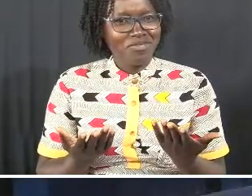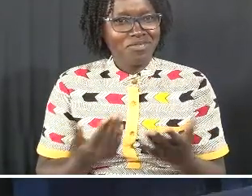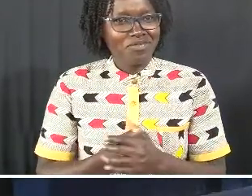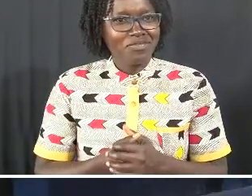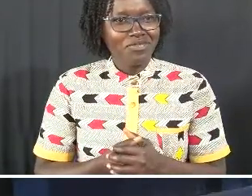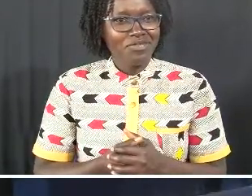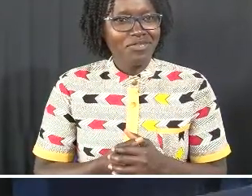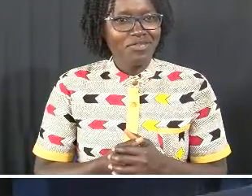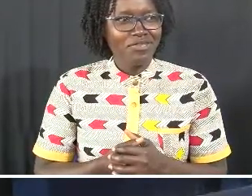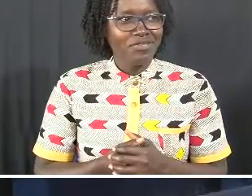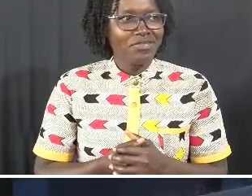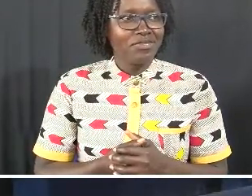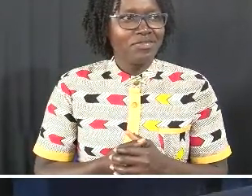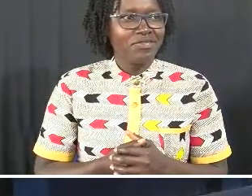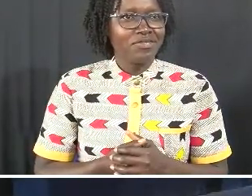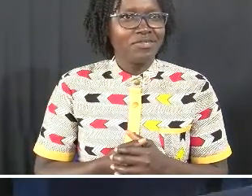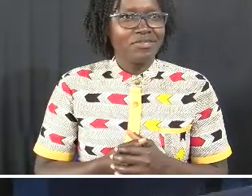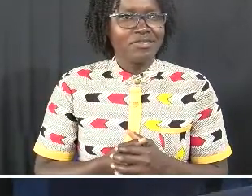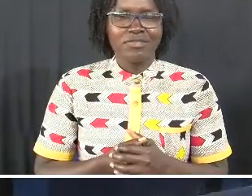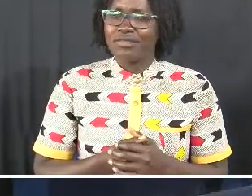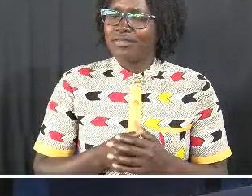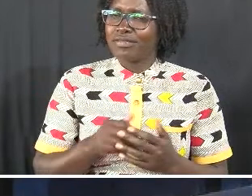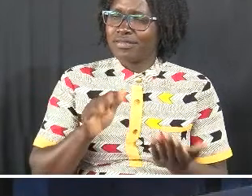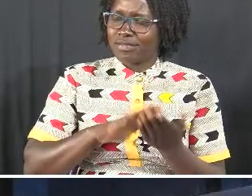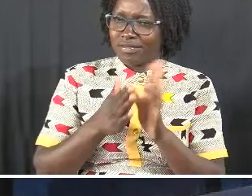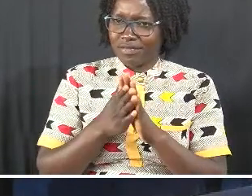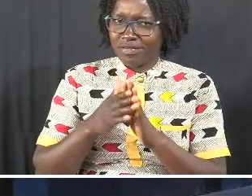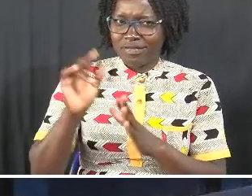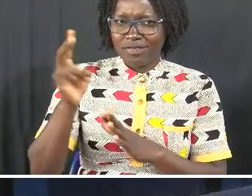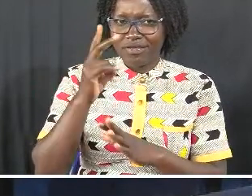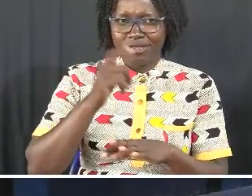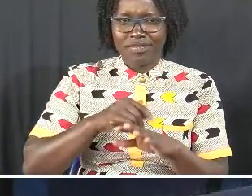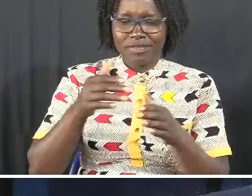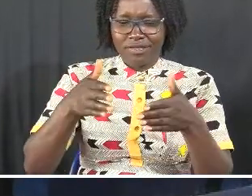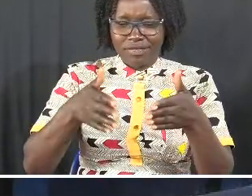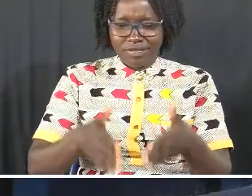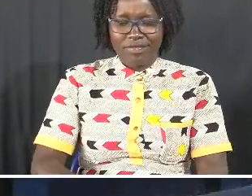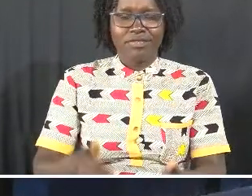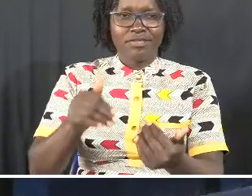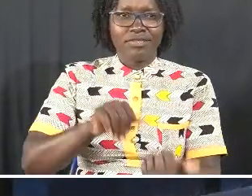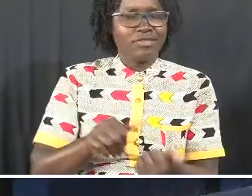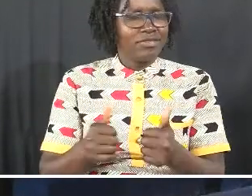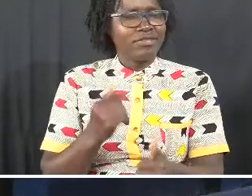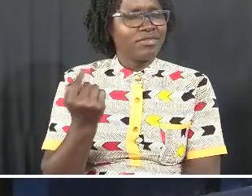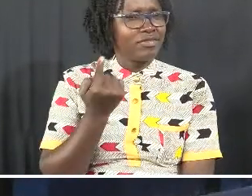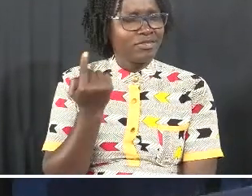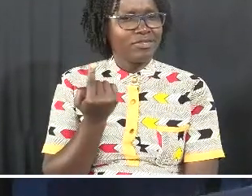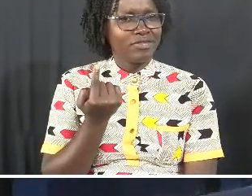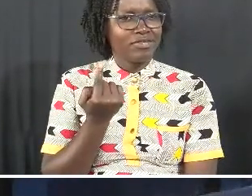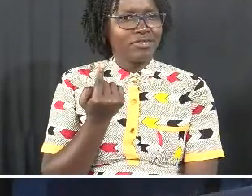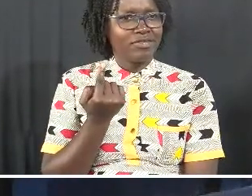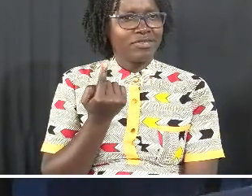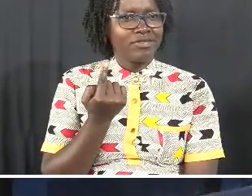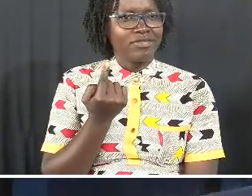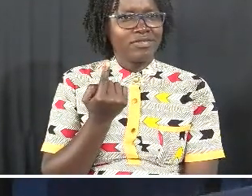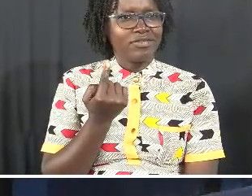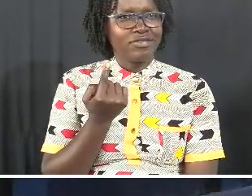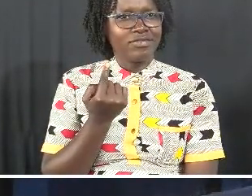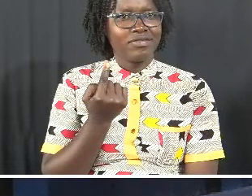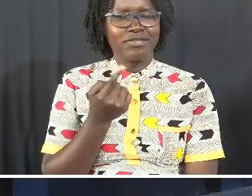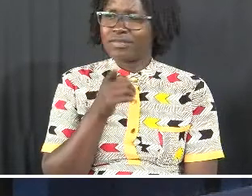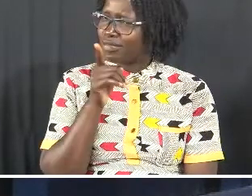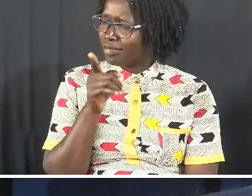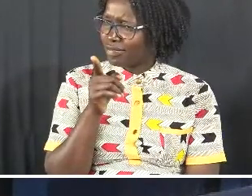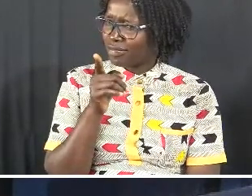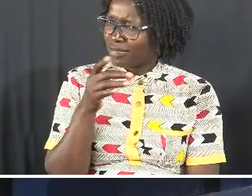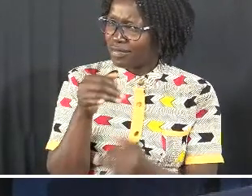Do we become Adventists by immersion in water only? Who is a true Adventist? Is it that one